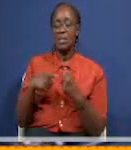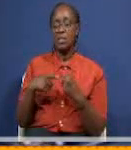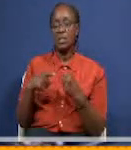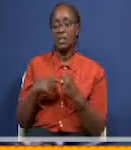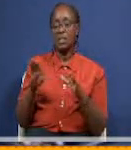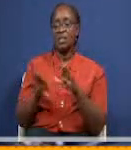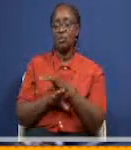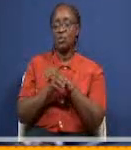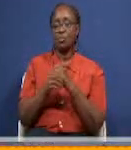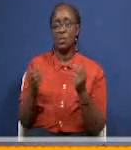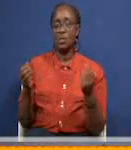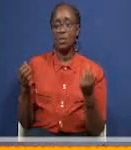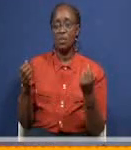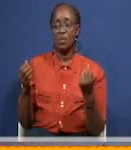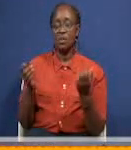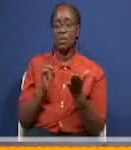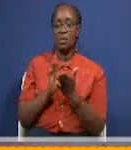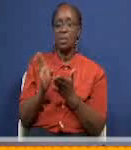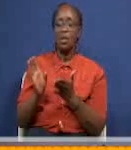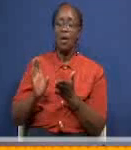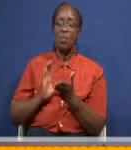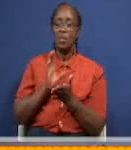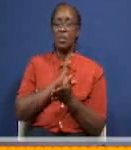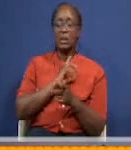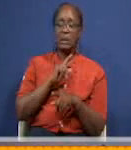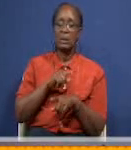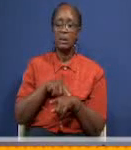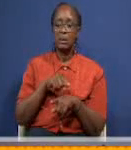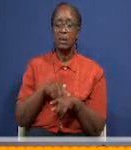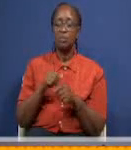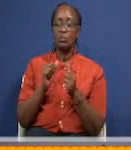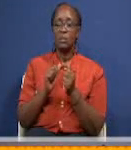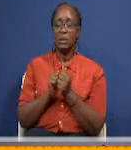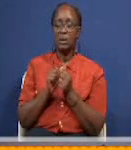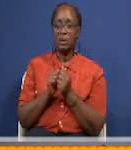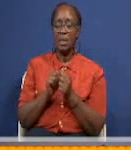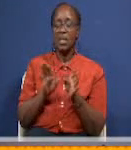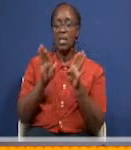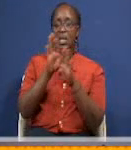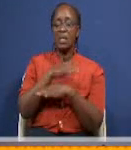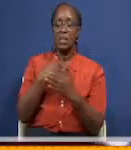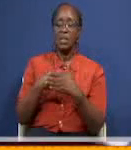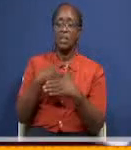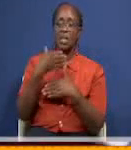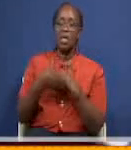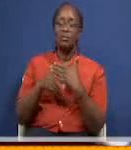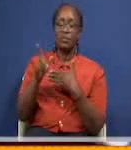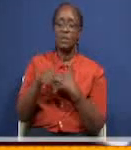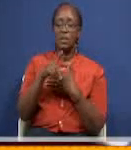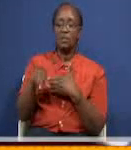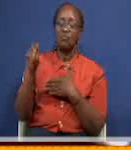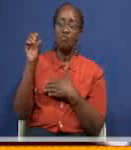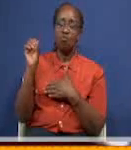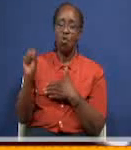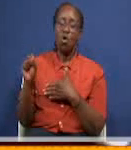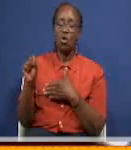RAIS. Iburangurilo ntuku egoro ibunge sene, tuku idhinya shiongo shio tuku nandeka mirongo itano. Jejume maiti ya tano kumakiri kumi na mwajara ya thekiri